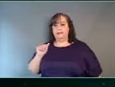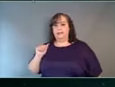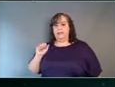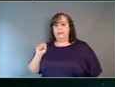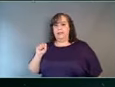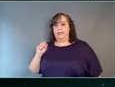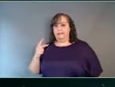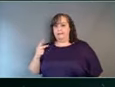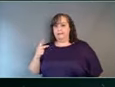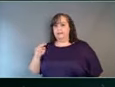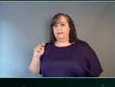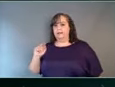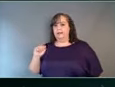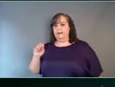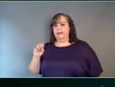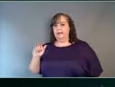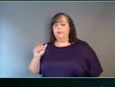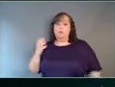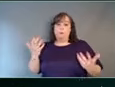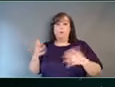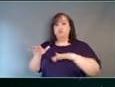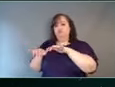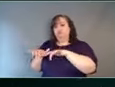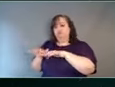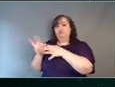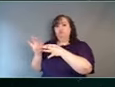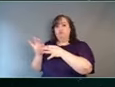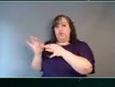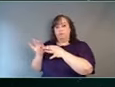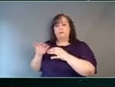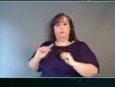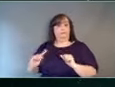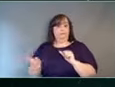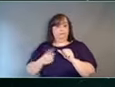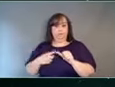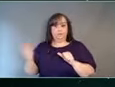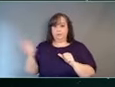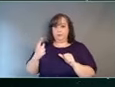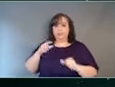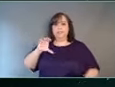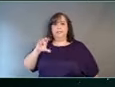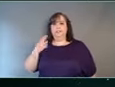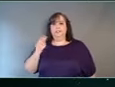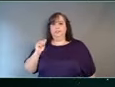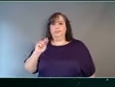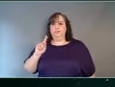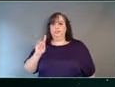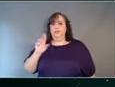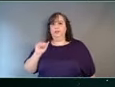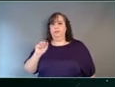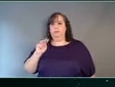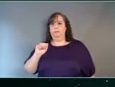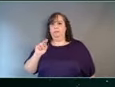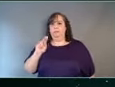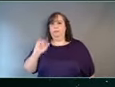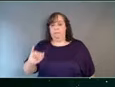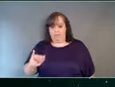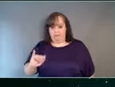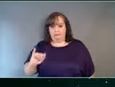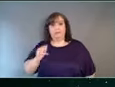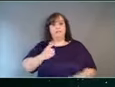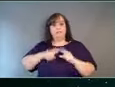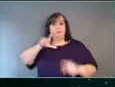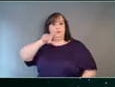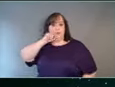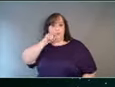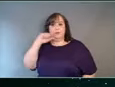Shanja Mani on Twitter, and they ask, why do asteroids float in space? Tarek, would you like to